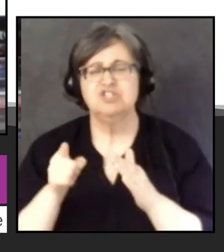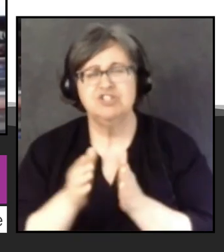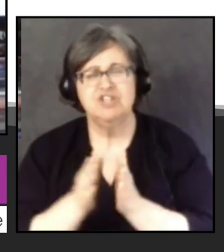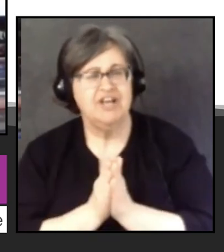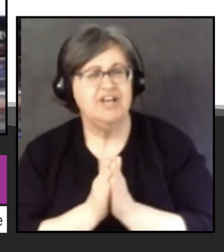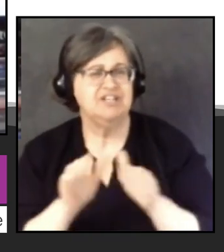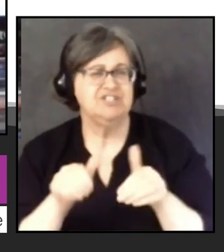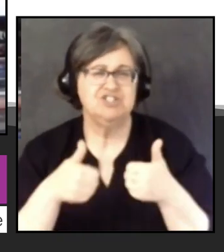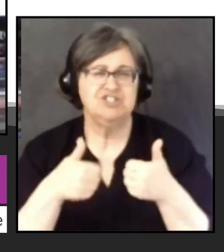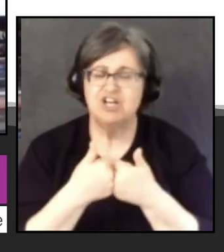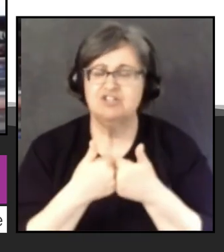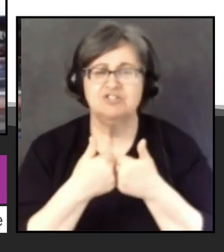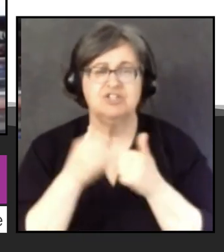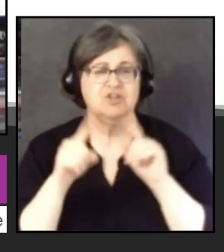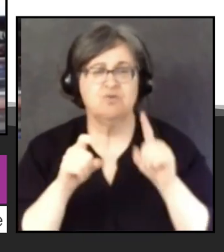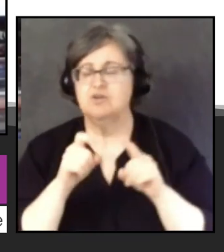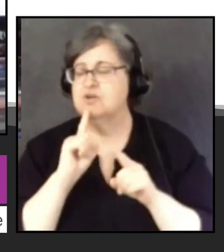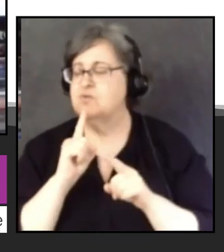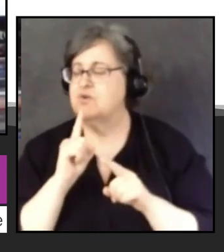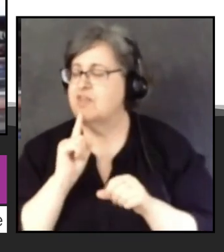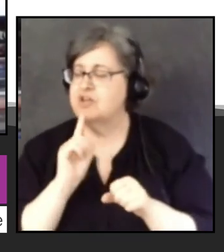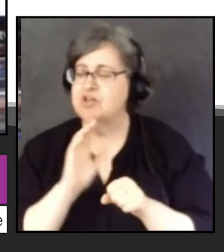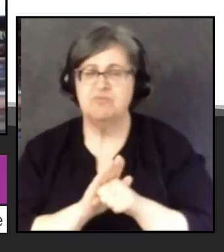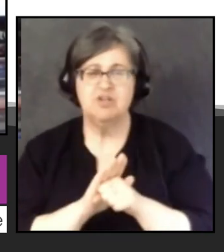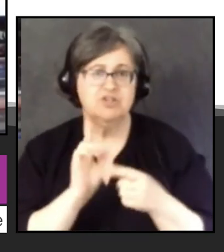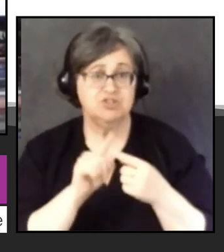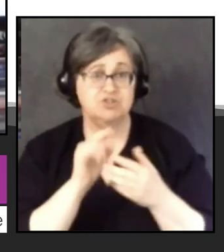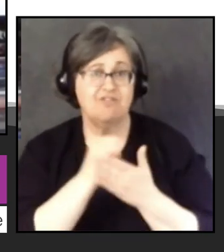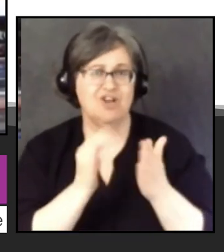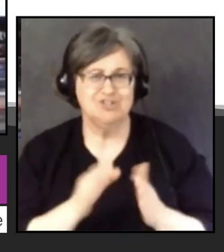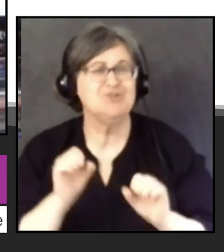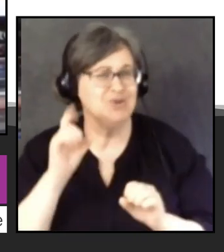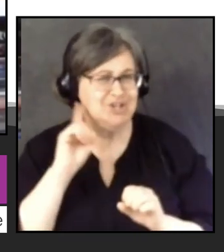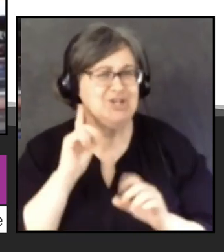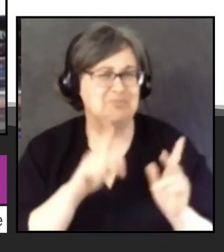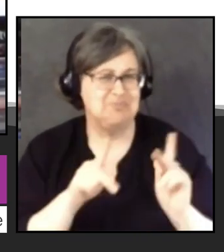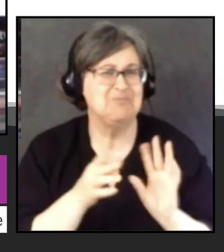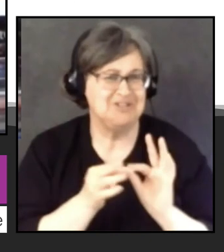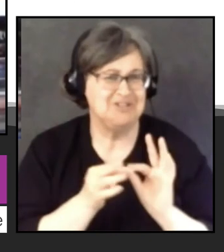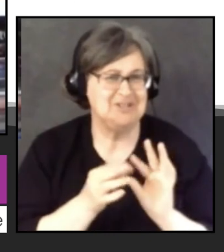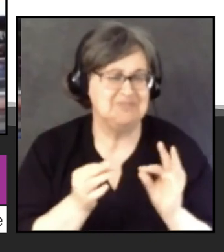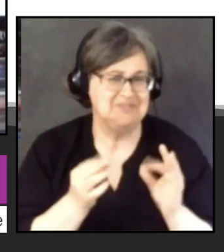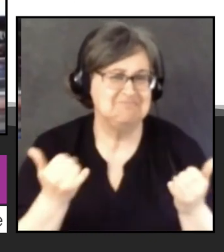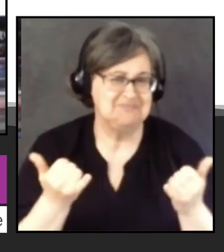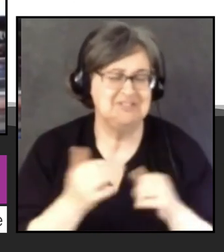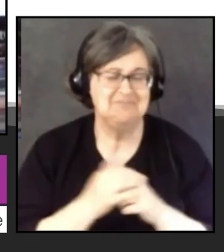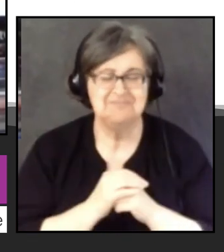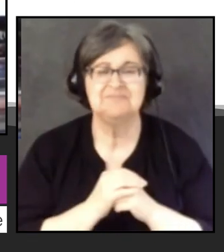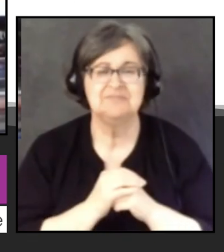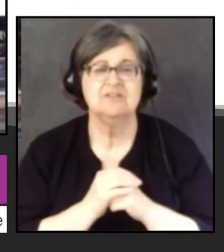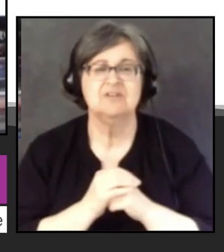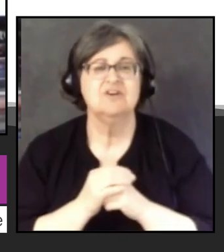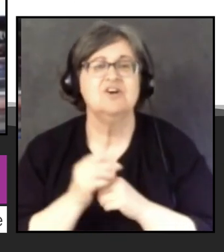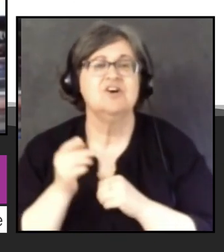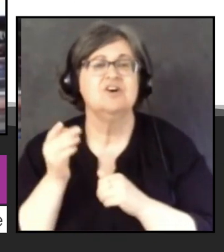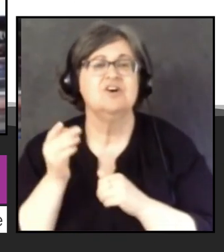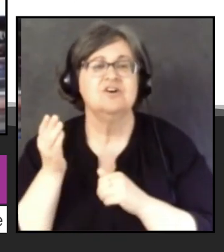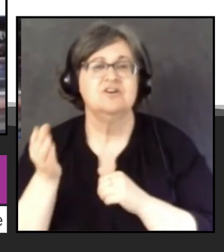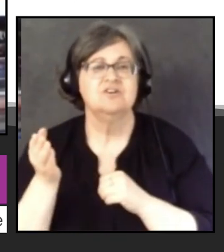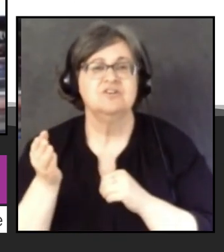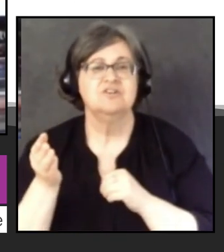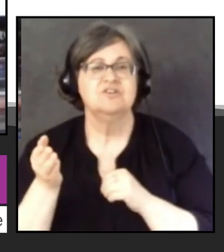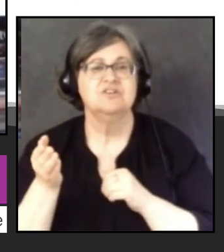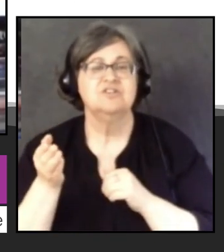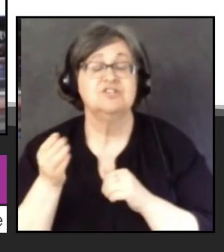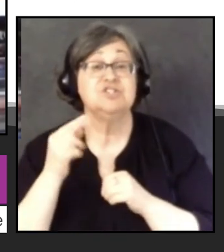questions, incredible commitment to the artist, which I think you even heard folks saying today. And she's off